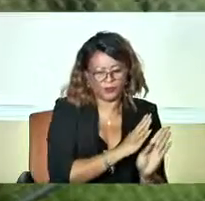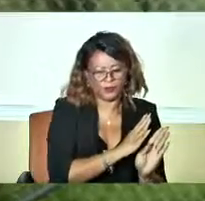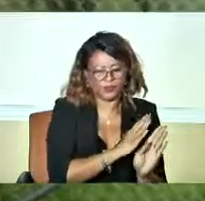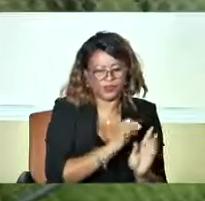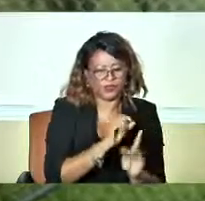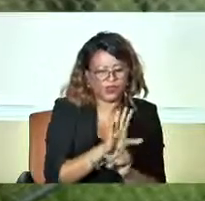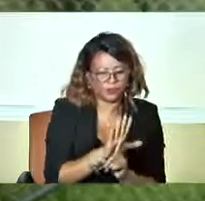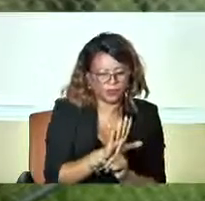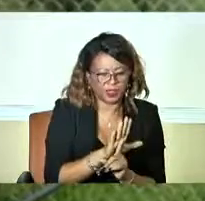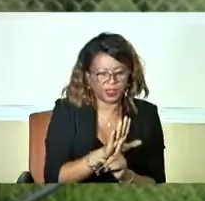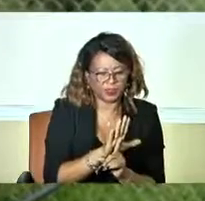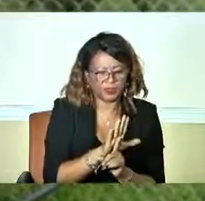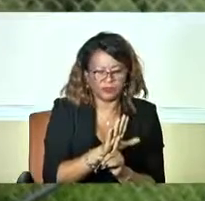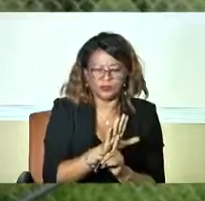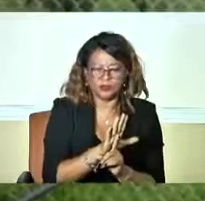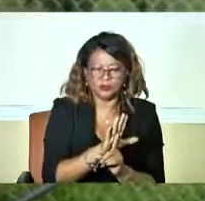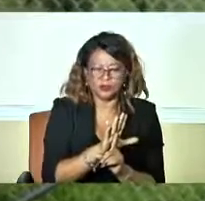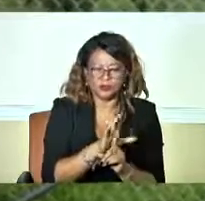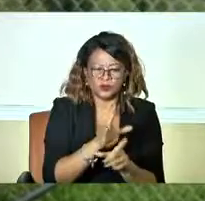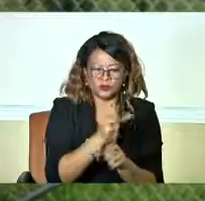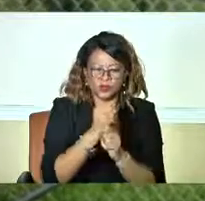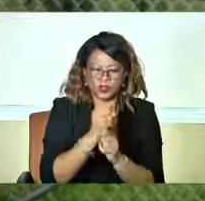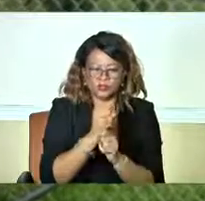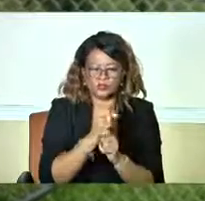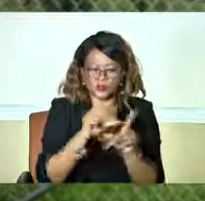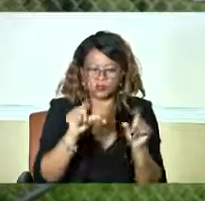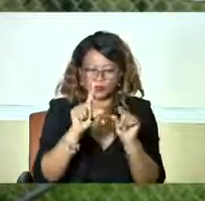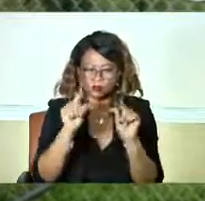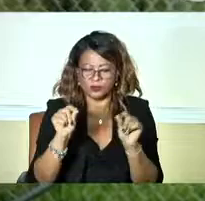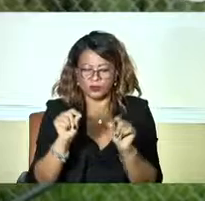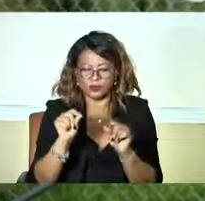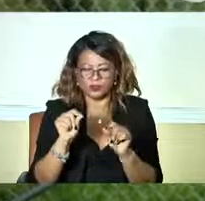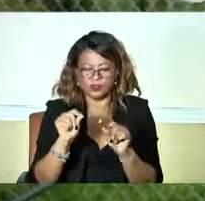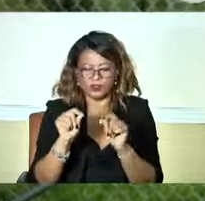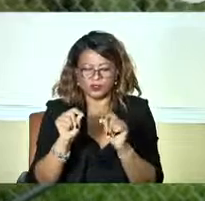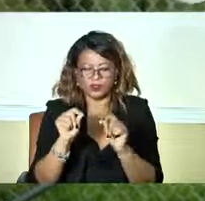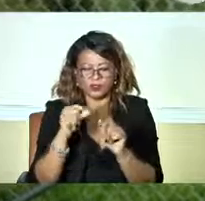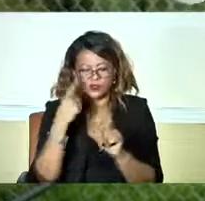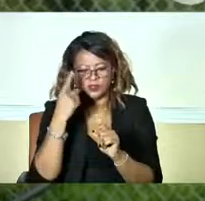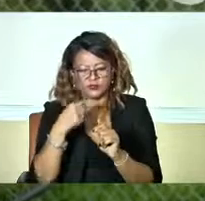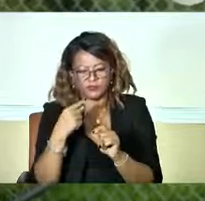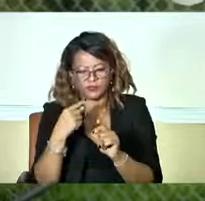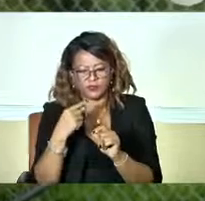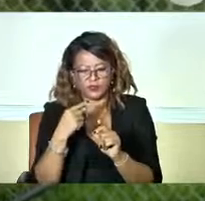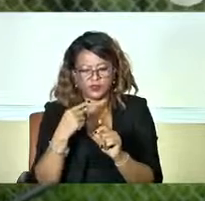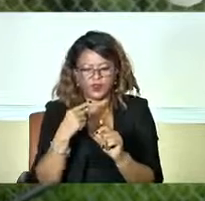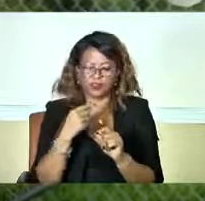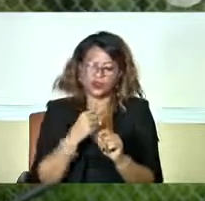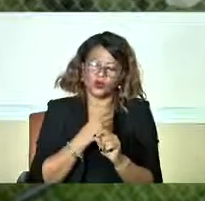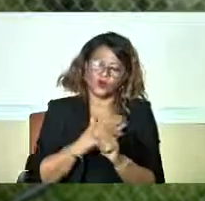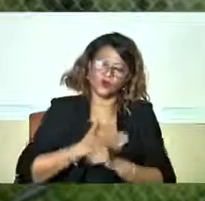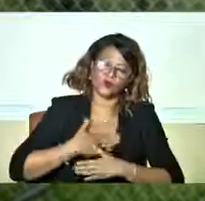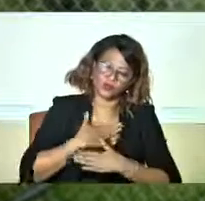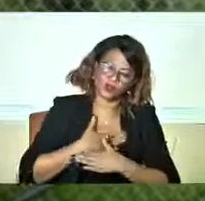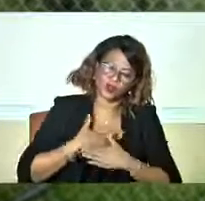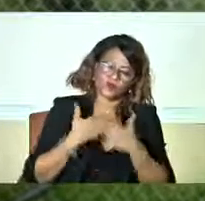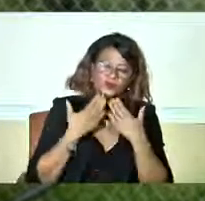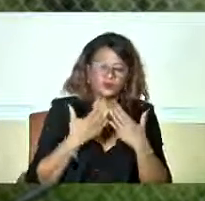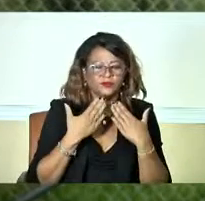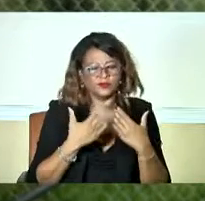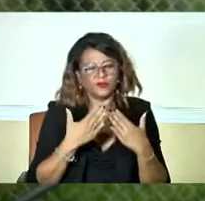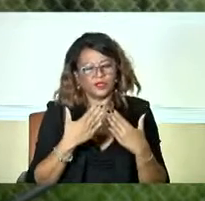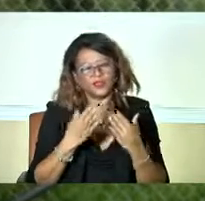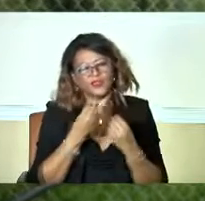impact when folks come for their vouchers. You could see the joy in their face, saying how much they are so grateful, saying thank you